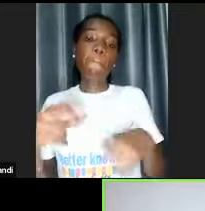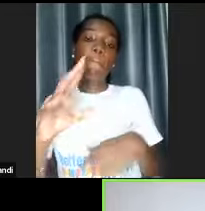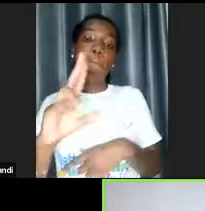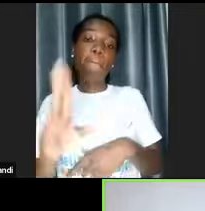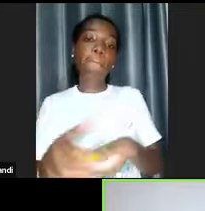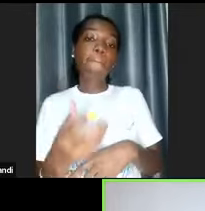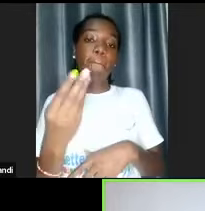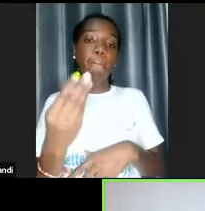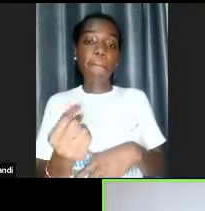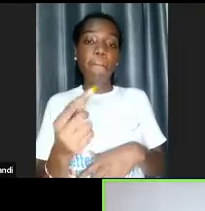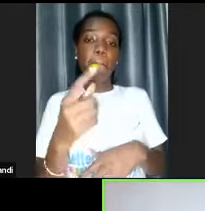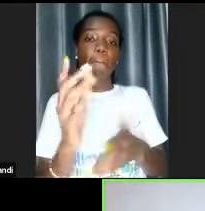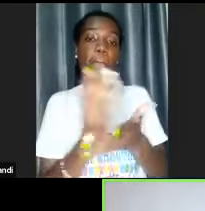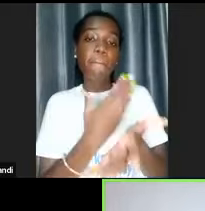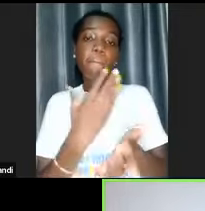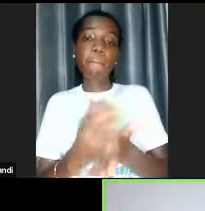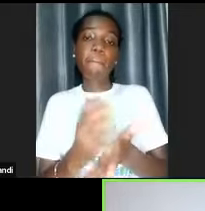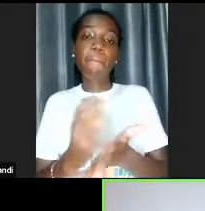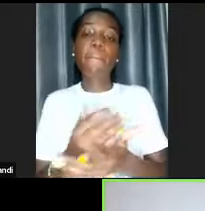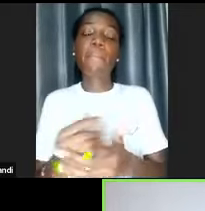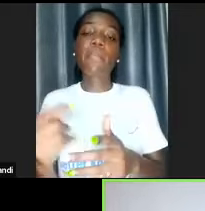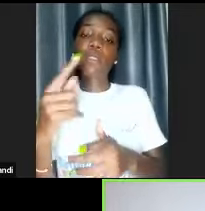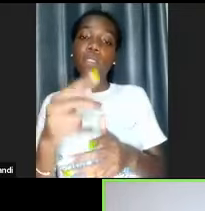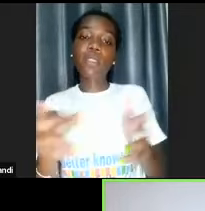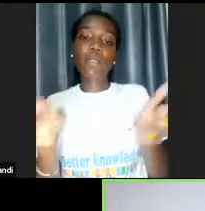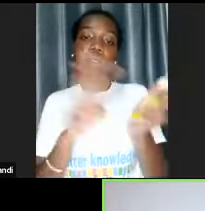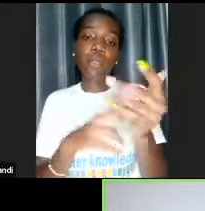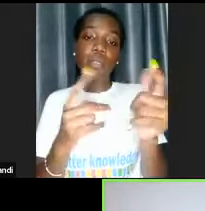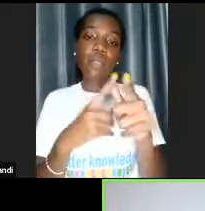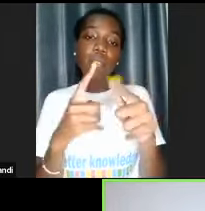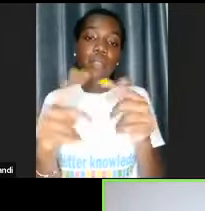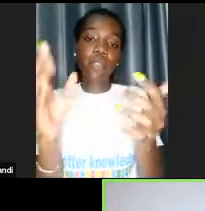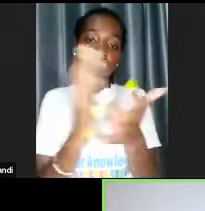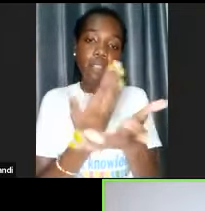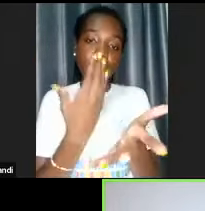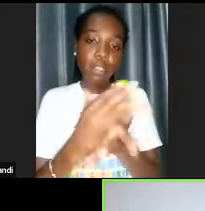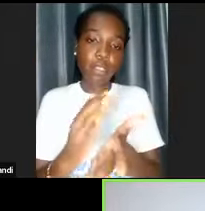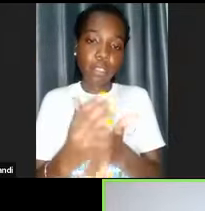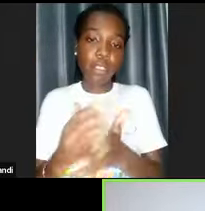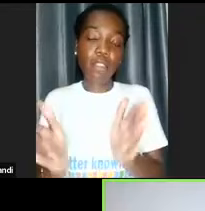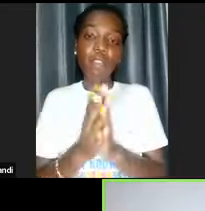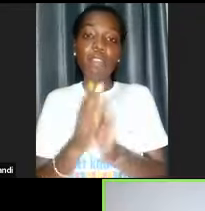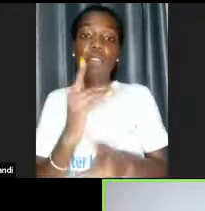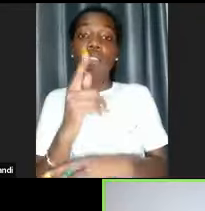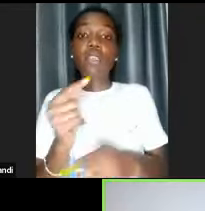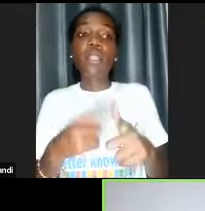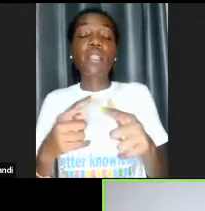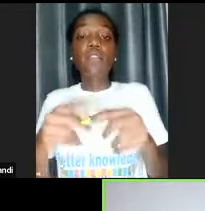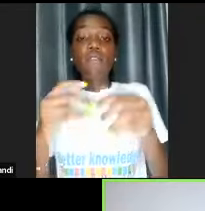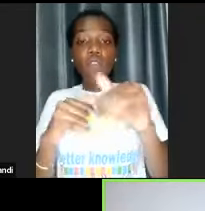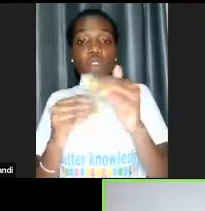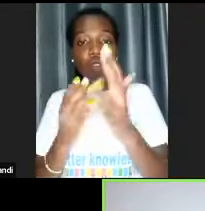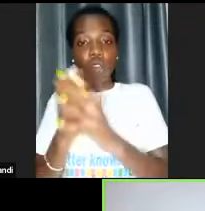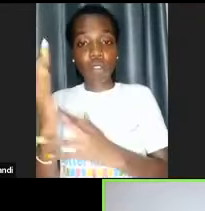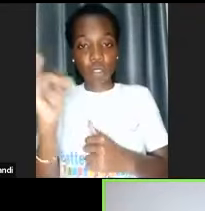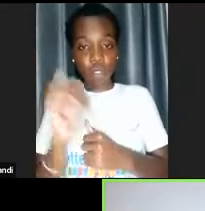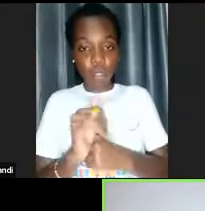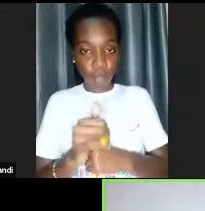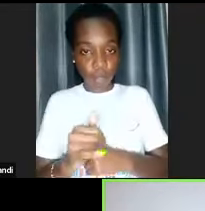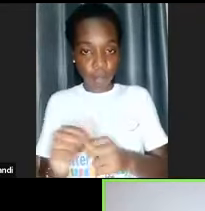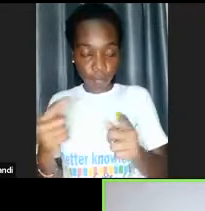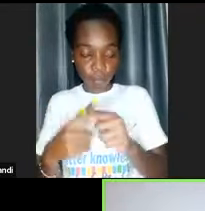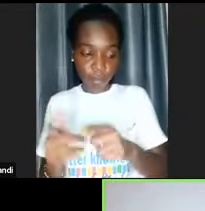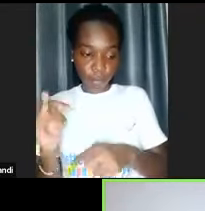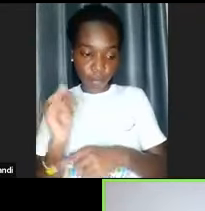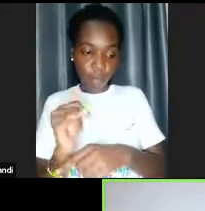the recording. You register, pay for it. We'll share with you the recording and you can follow it through that. Unfortunately, that one, we do not do